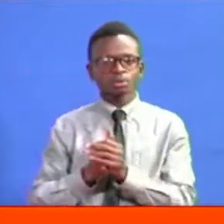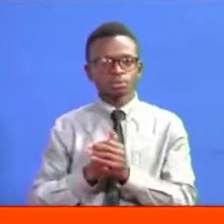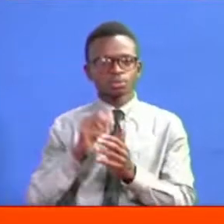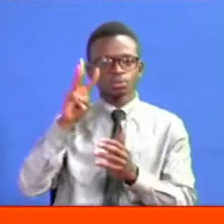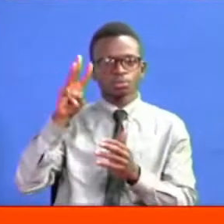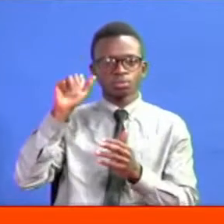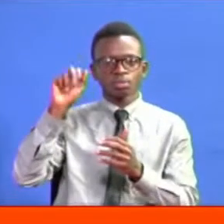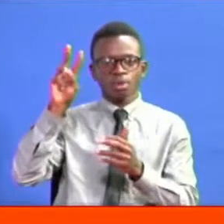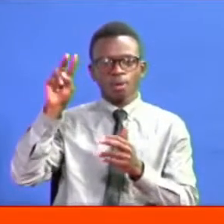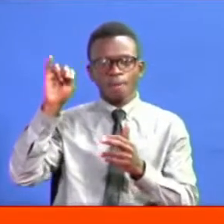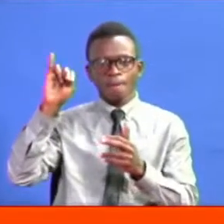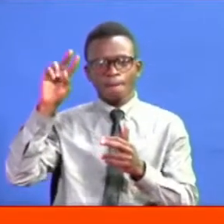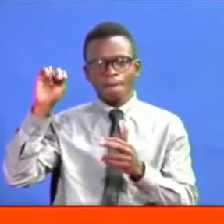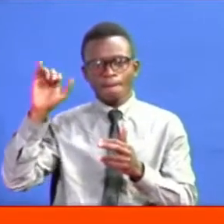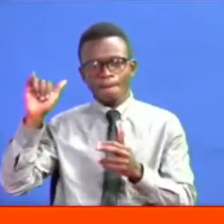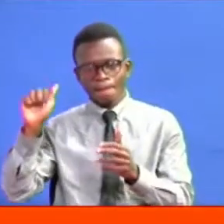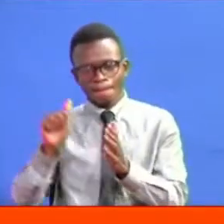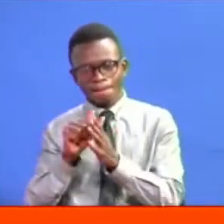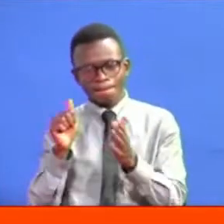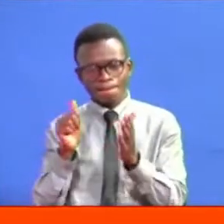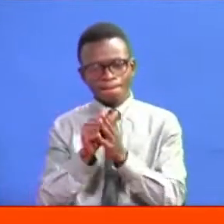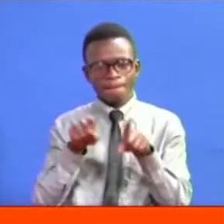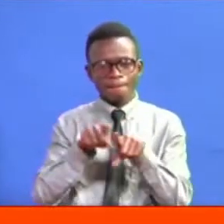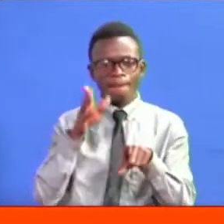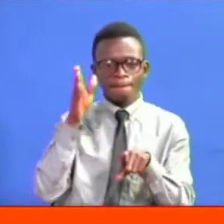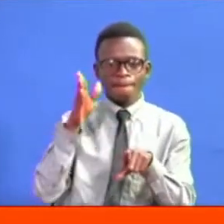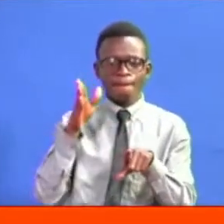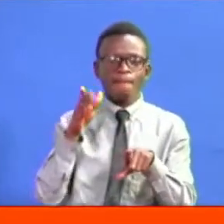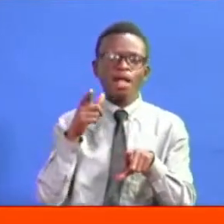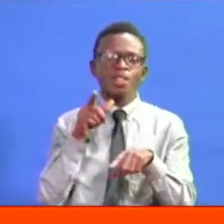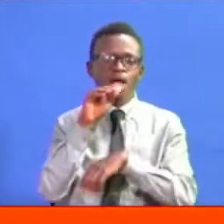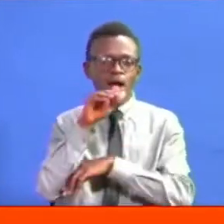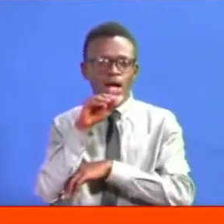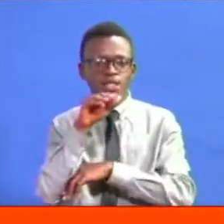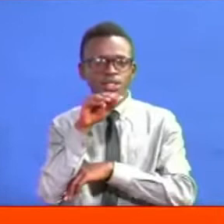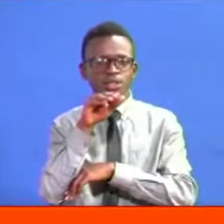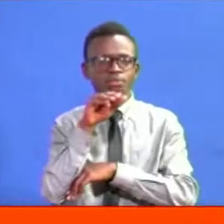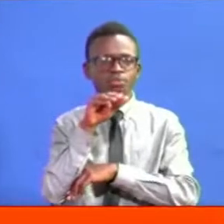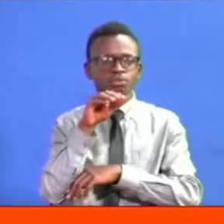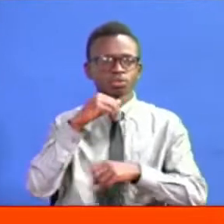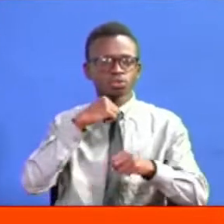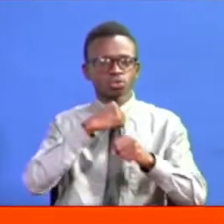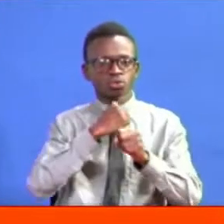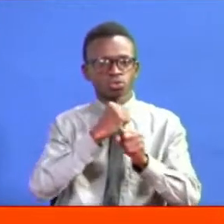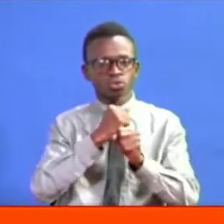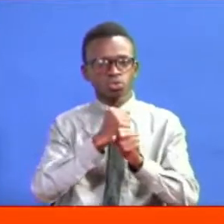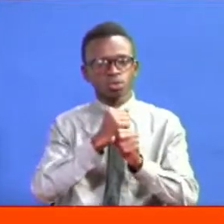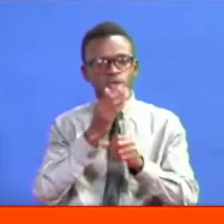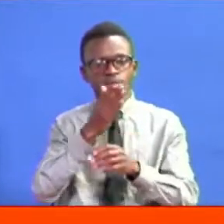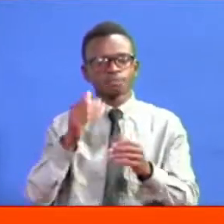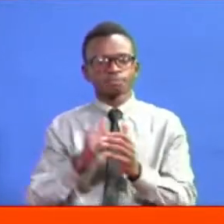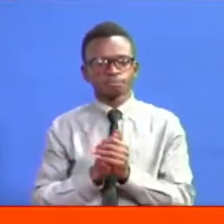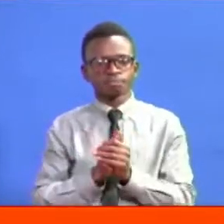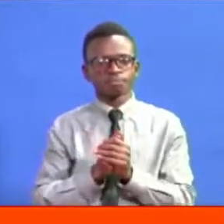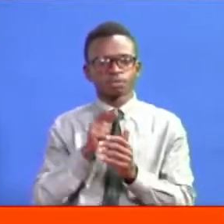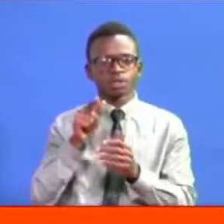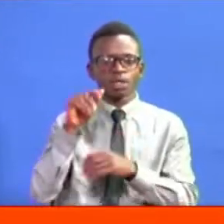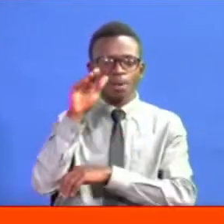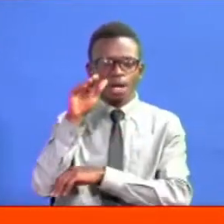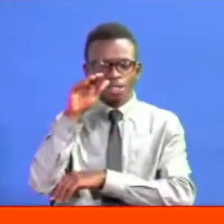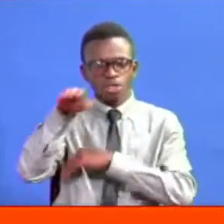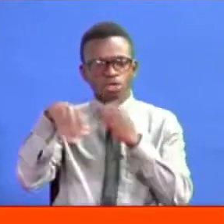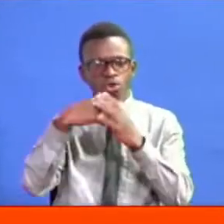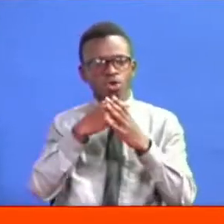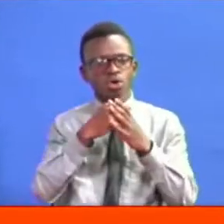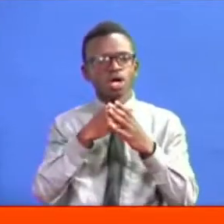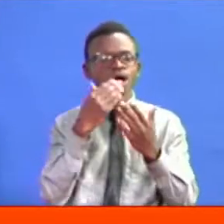Ndeti where they urged her to look into this if she takes office. Wavinya thanked the healthcare workers for endorsing